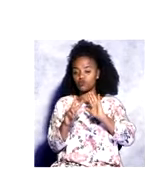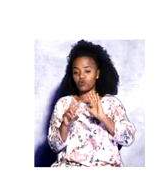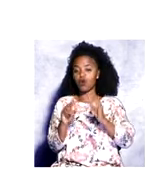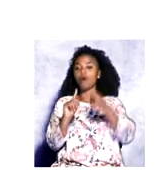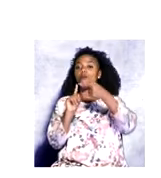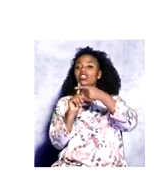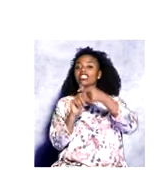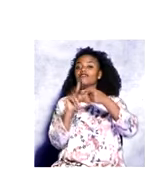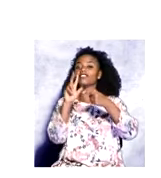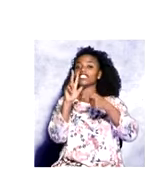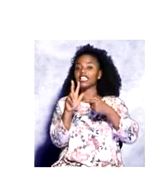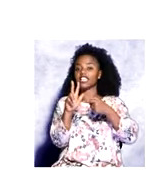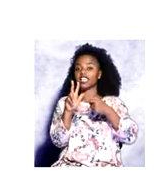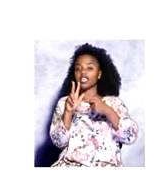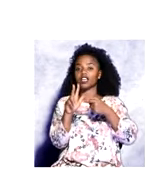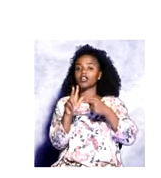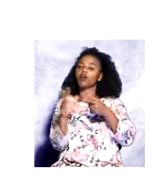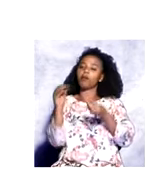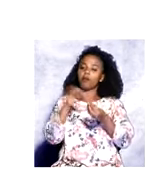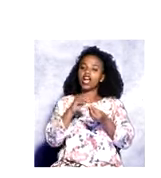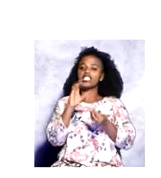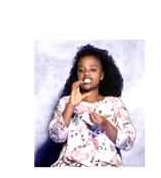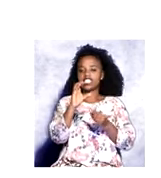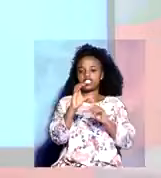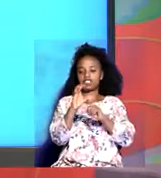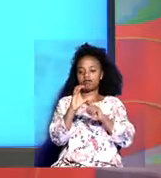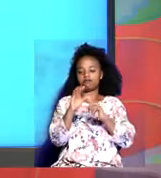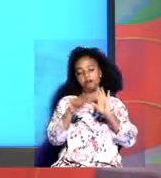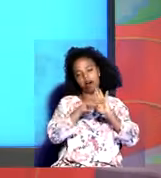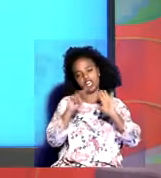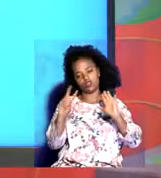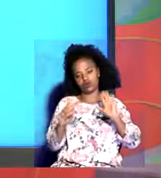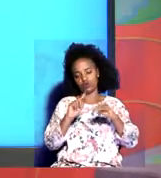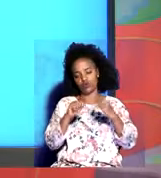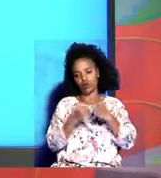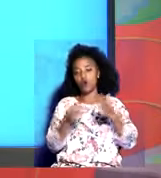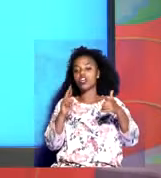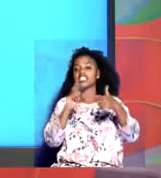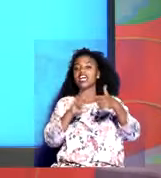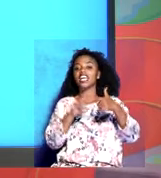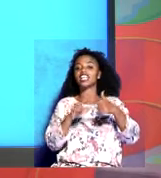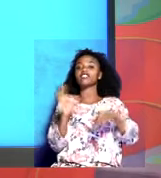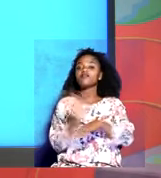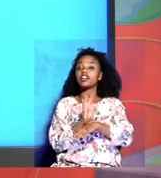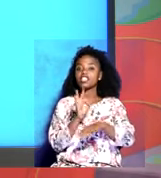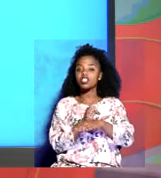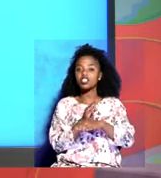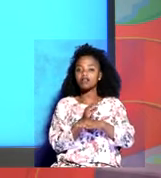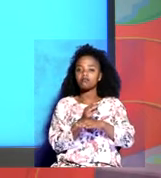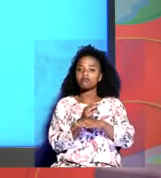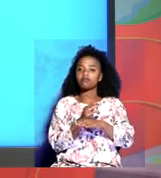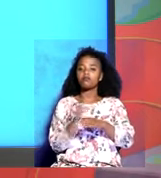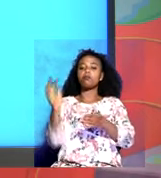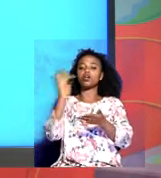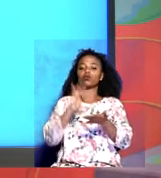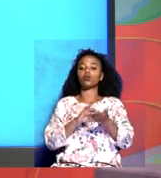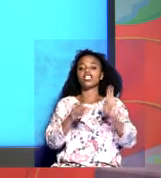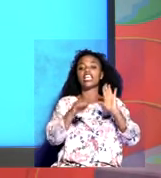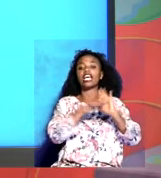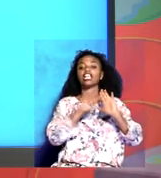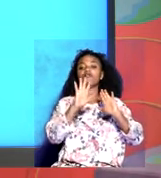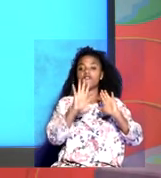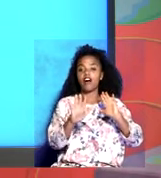3 plus c is minus 2. So the range of this function varies from negative